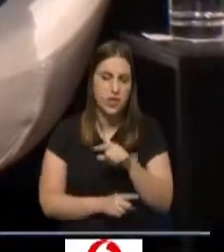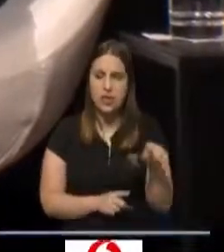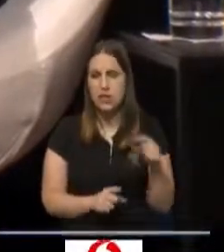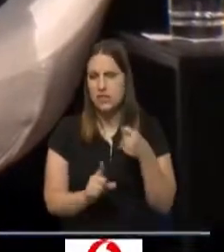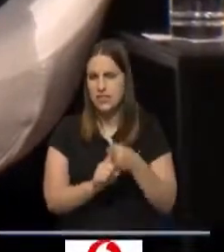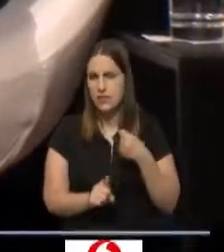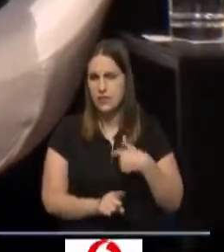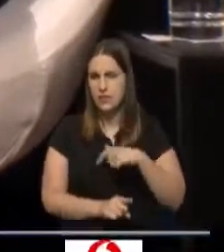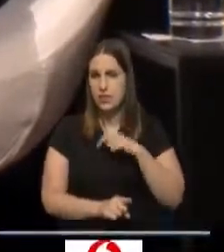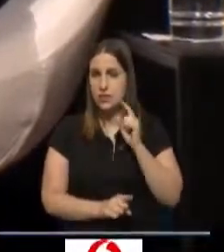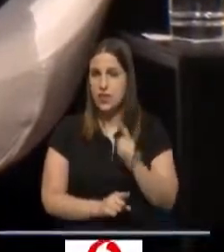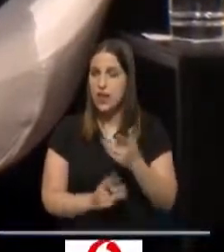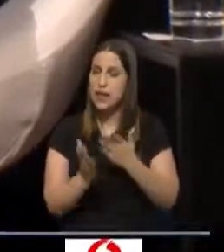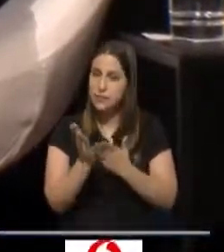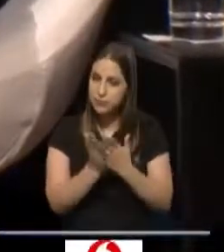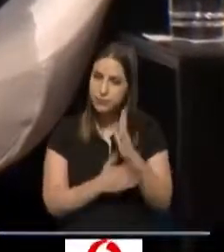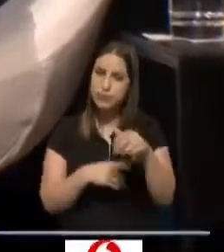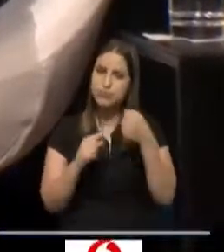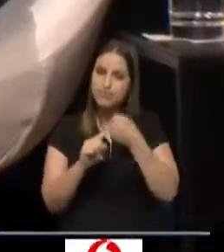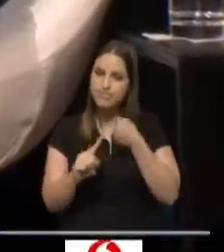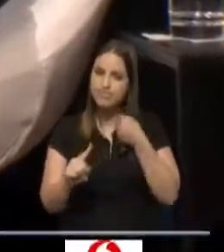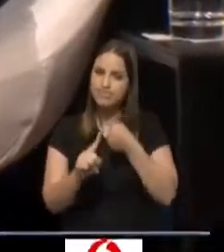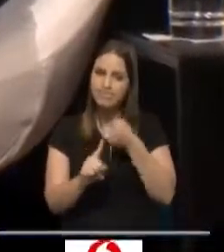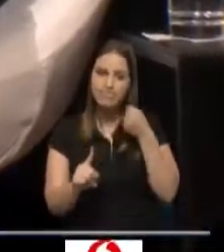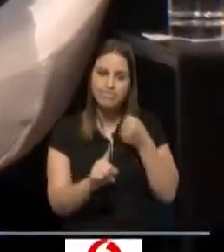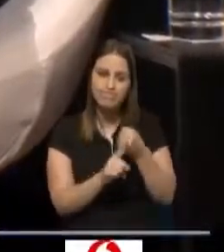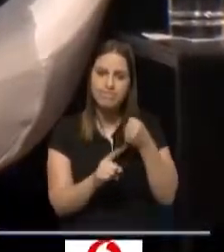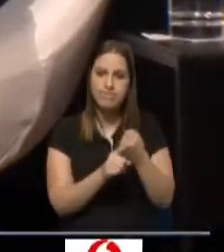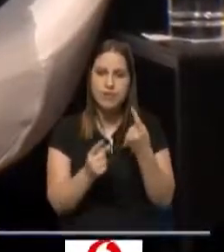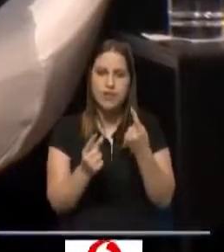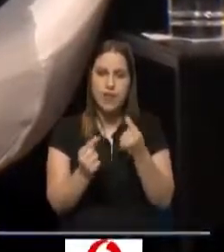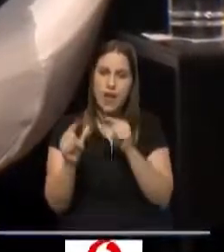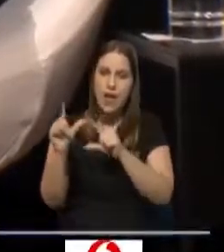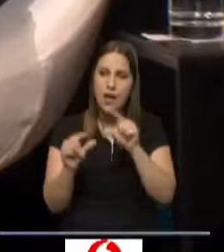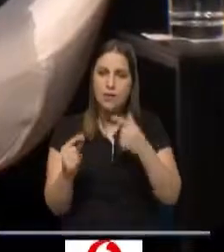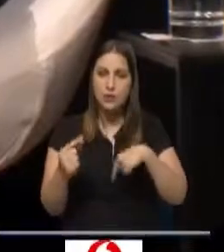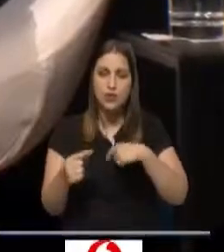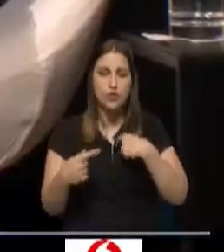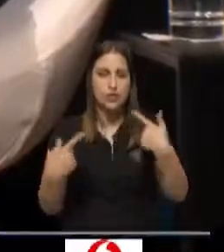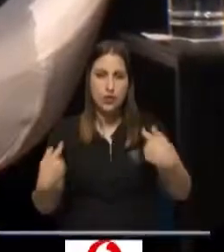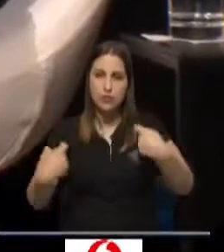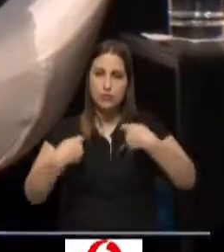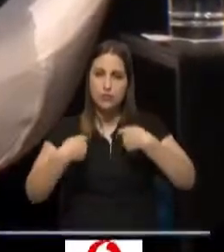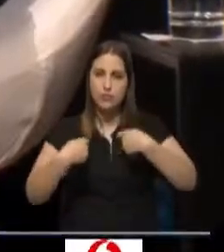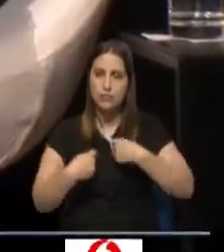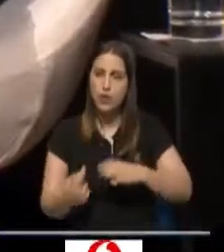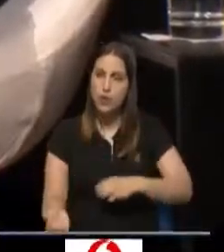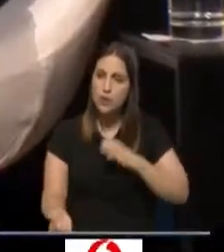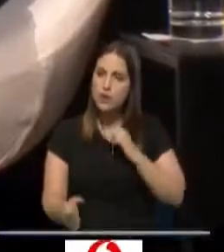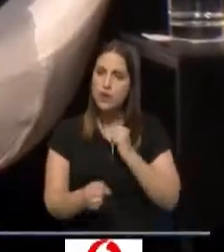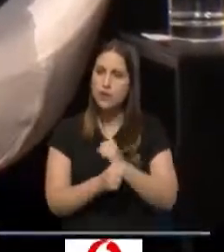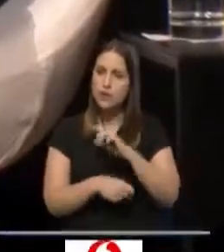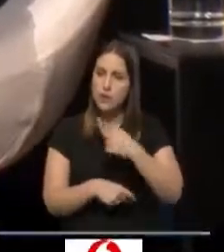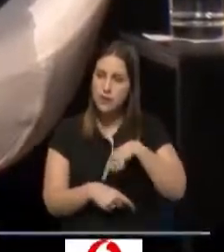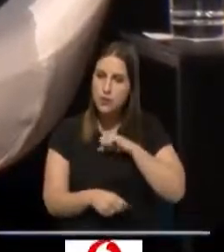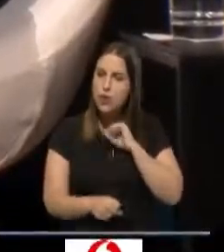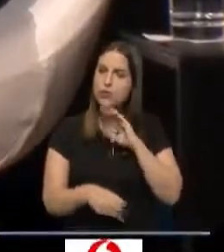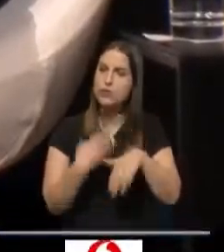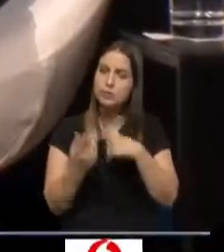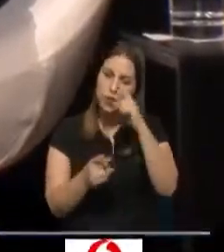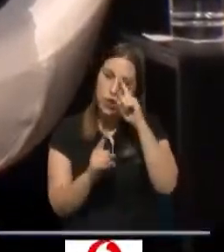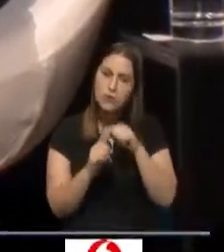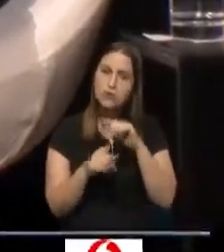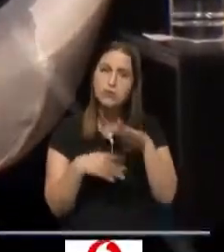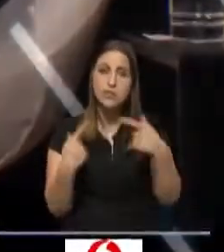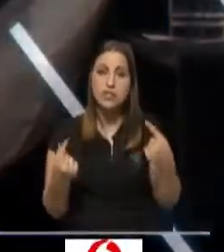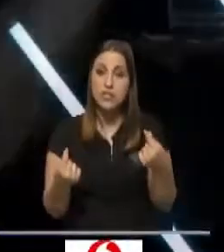challenges of profitability, and we have to continue to challenge our stakeholders and make them trust in what we're doing in order